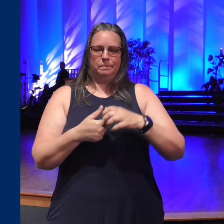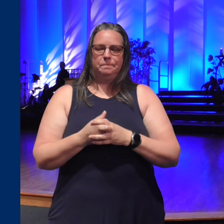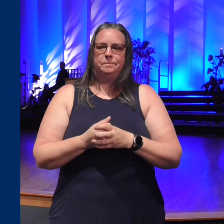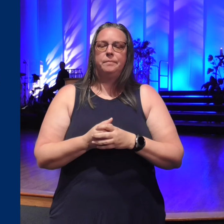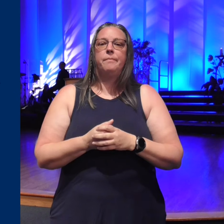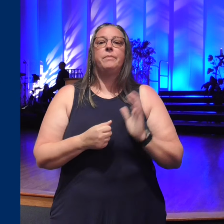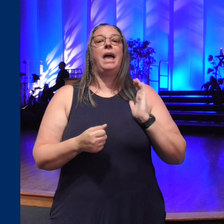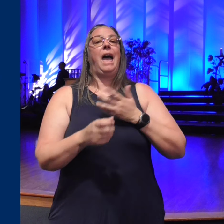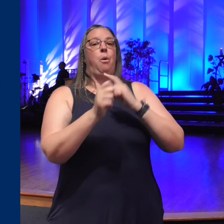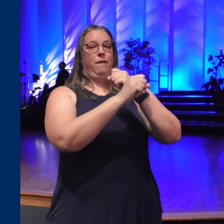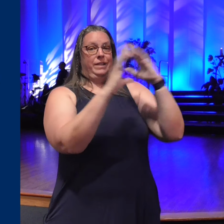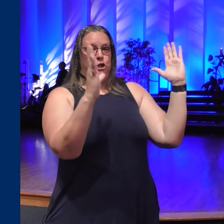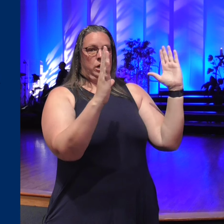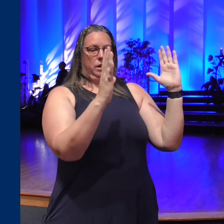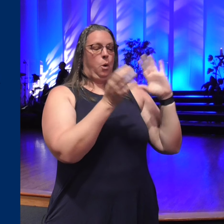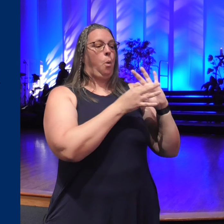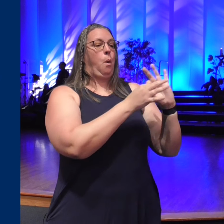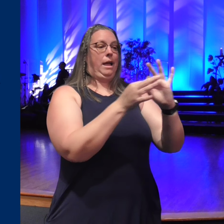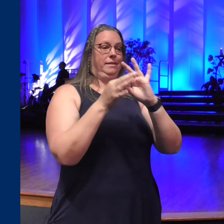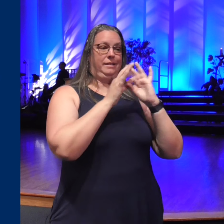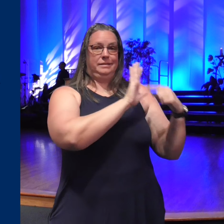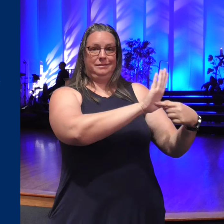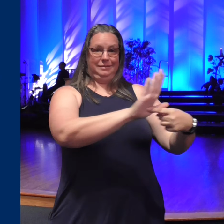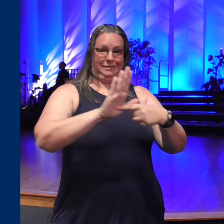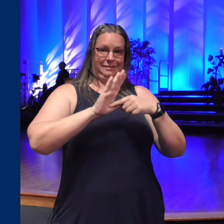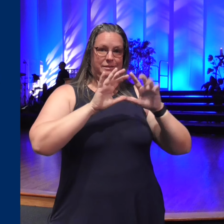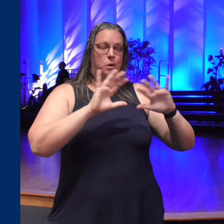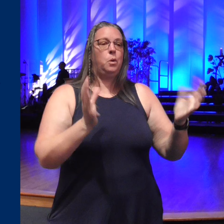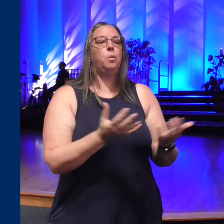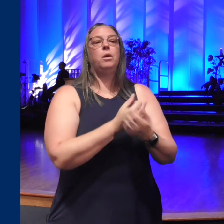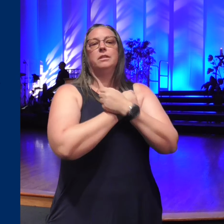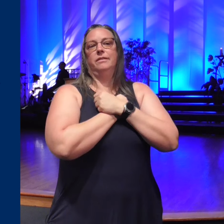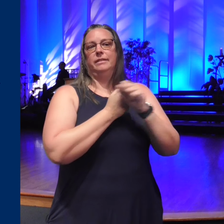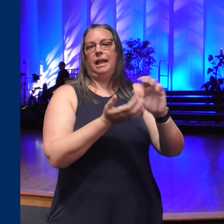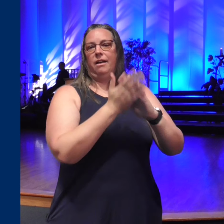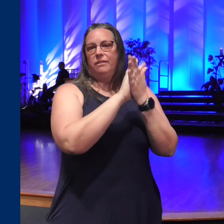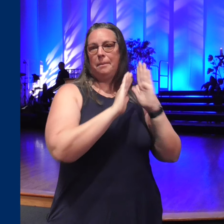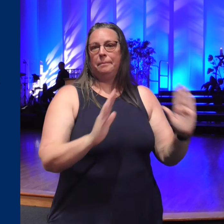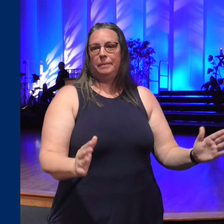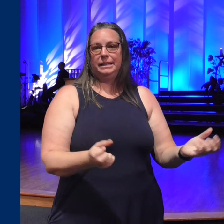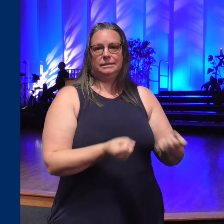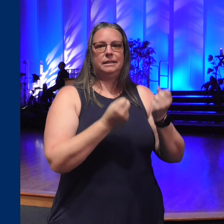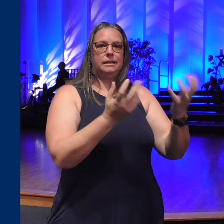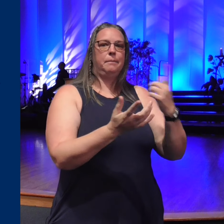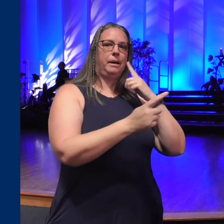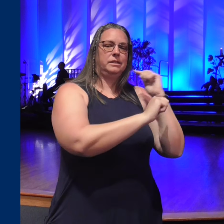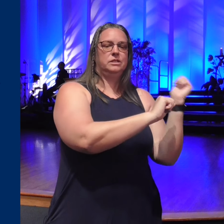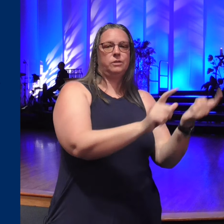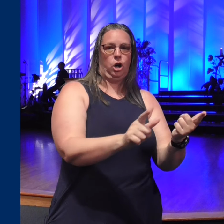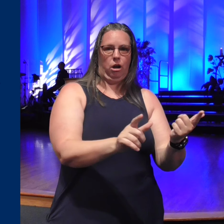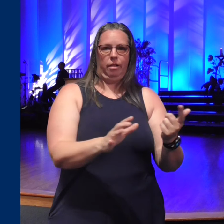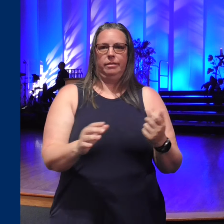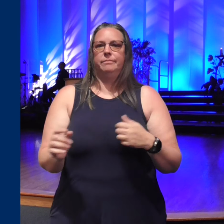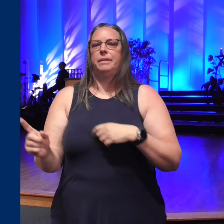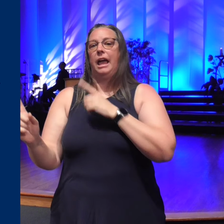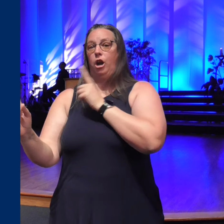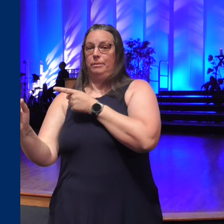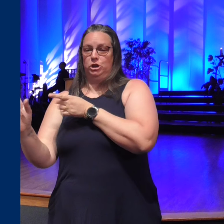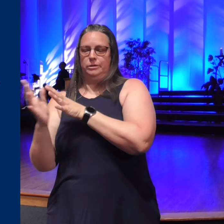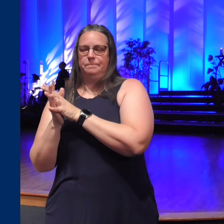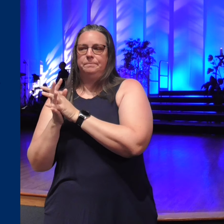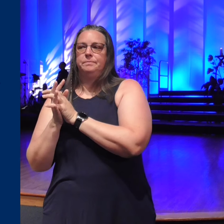this. Our vision, oneness revealed, a world of love, peace, and abundance for all. And our